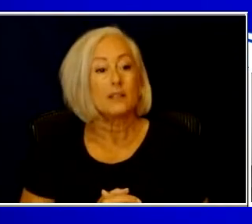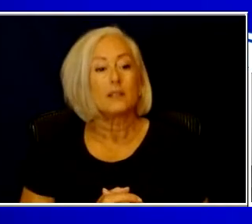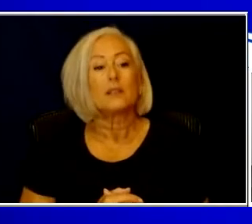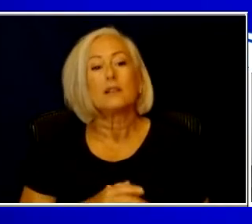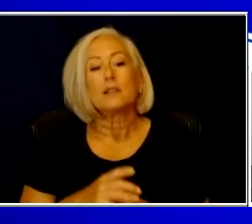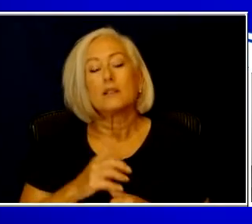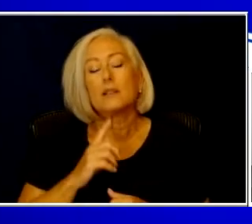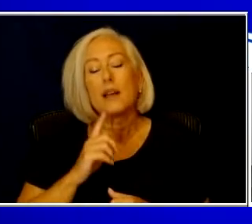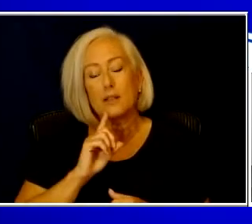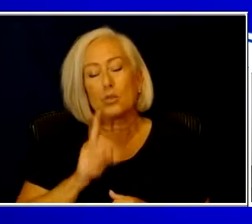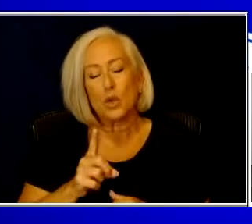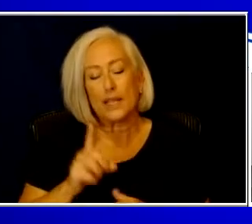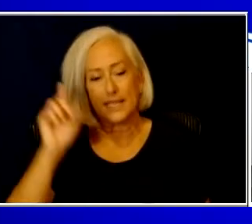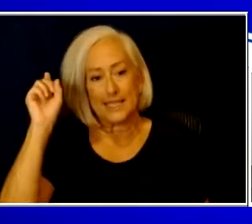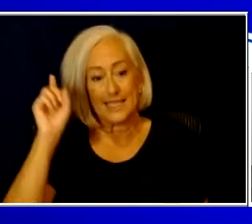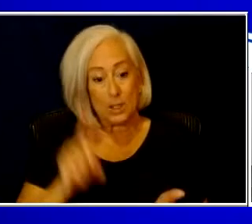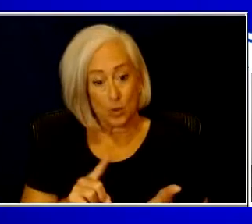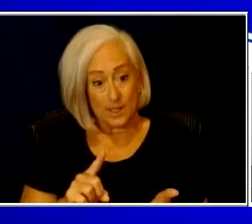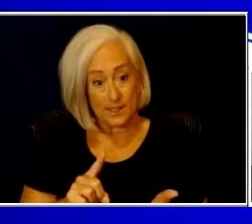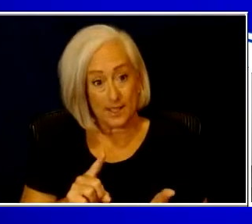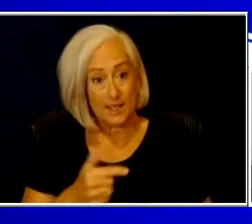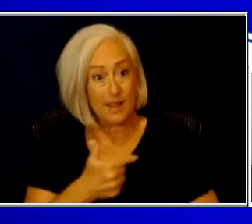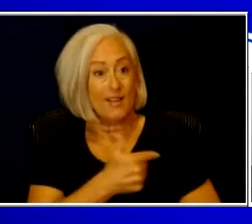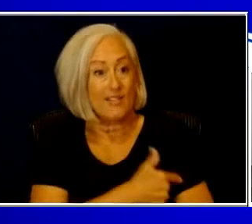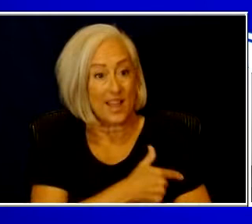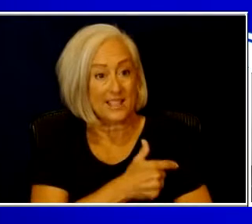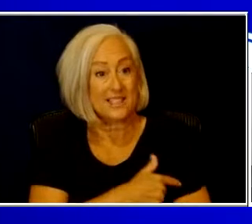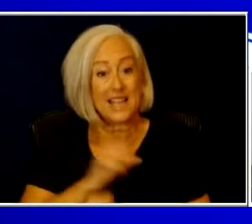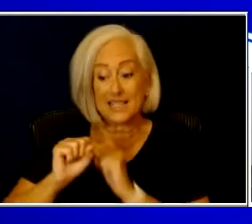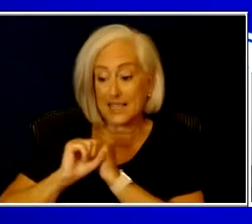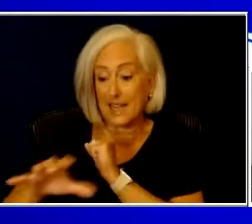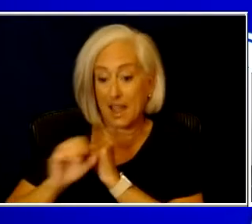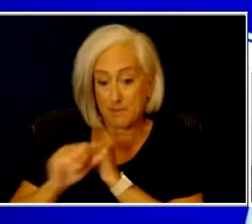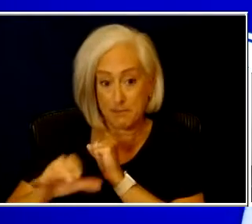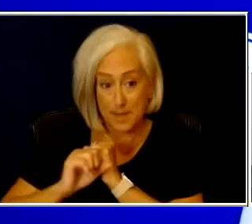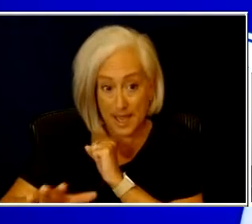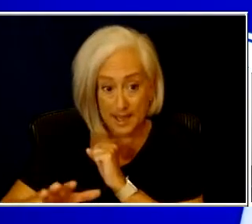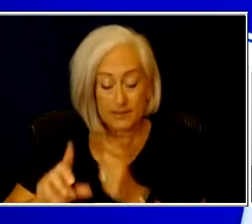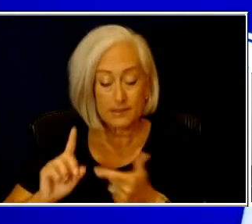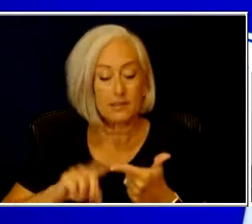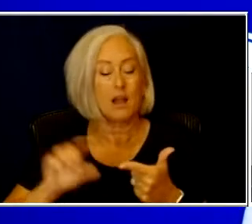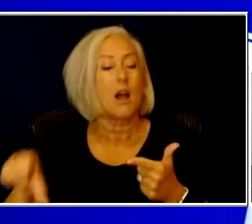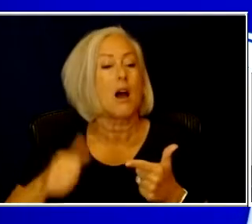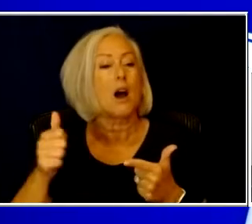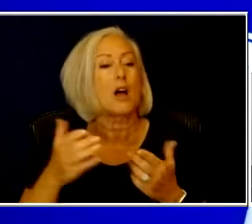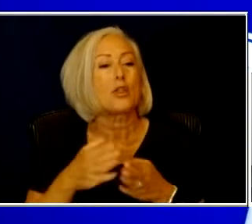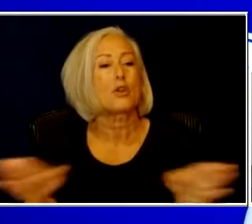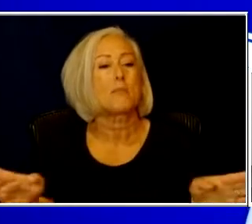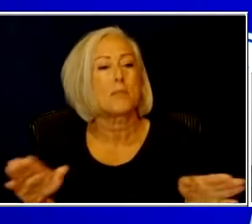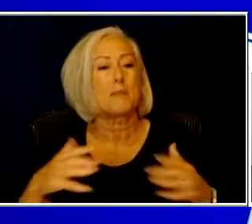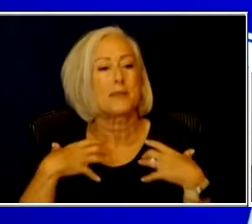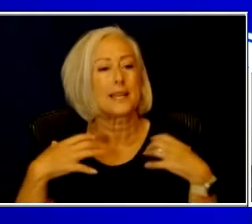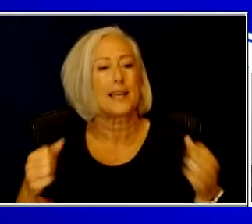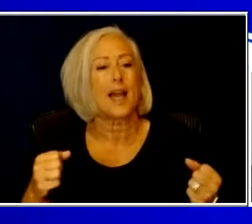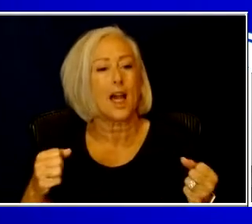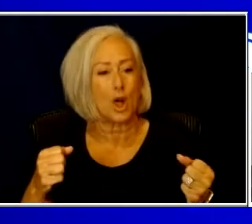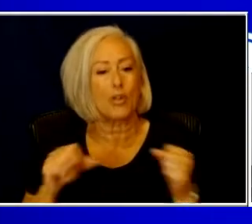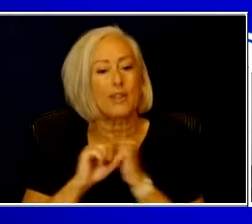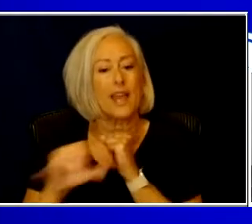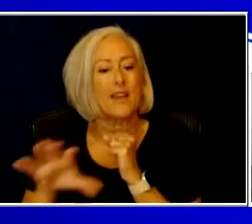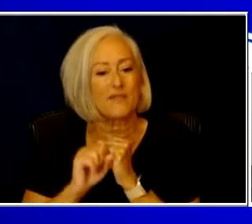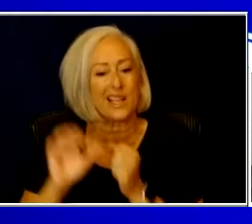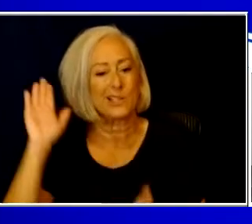know that vaccination campaigns, other public health campaigns have been reduced as well. This is just one